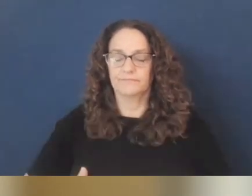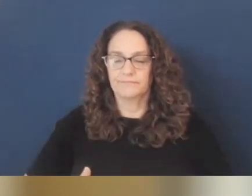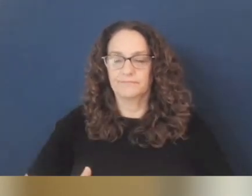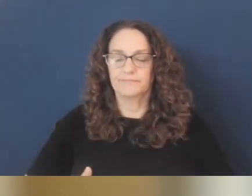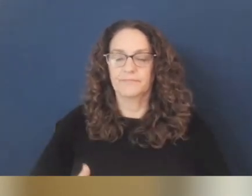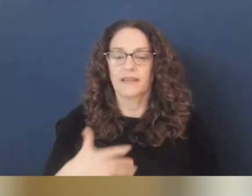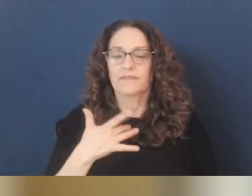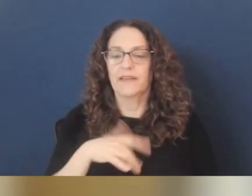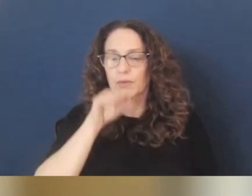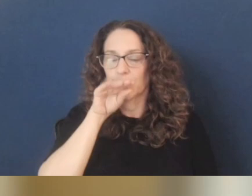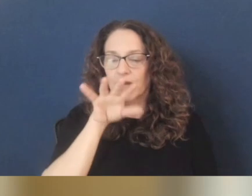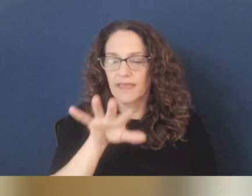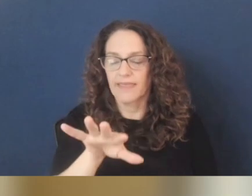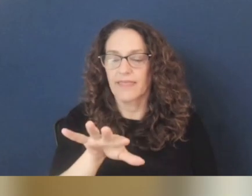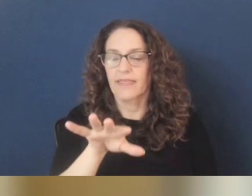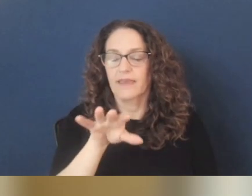breathing.